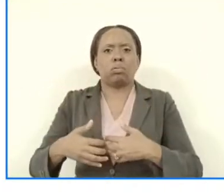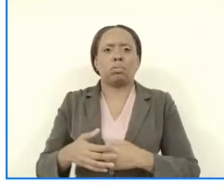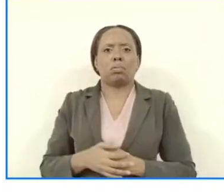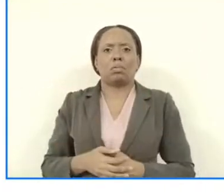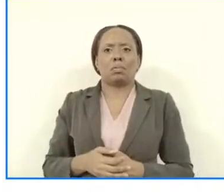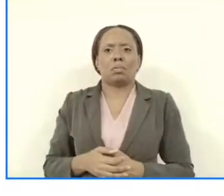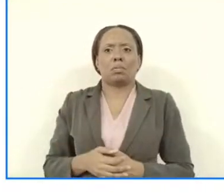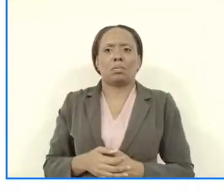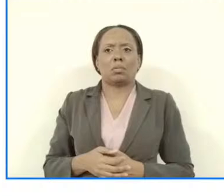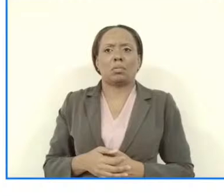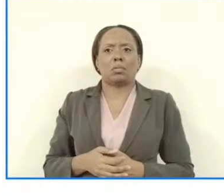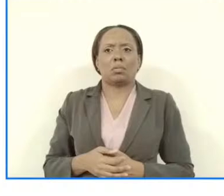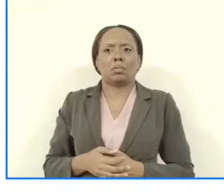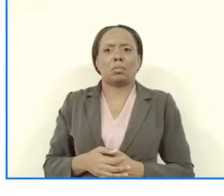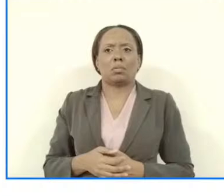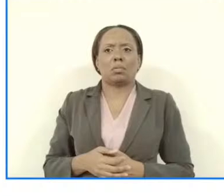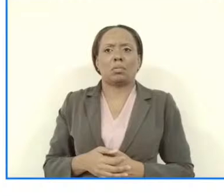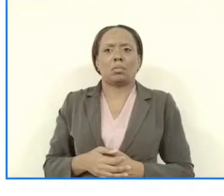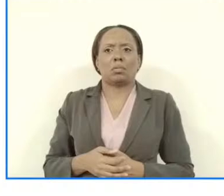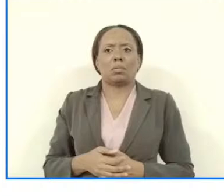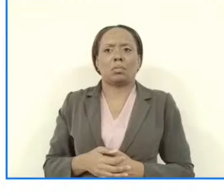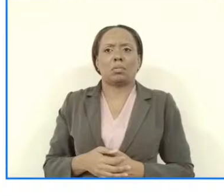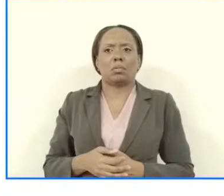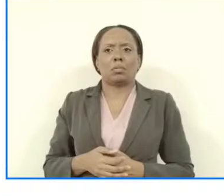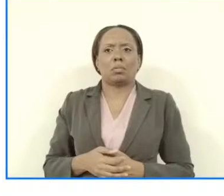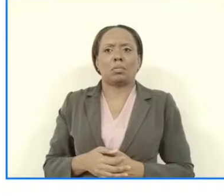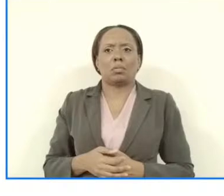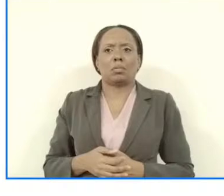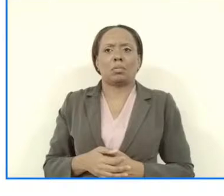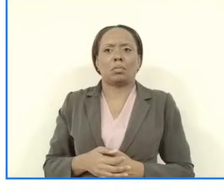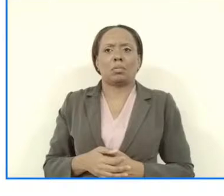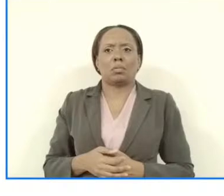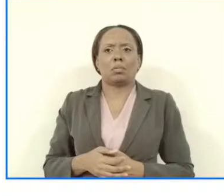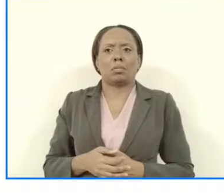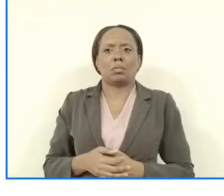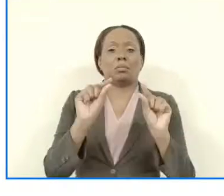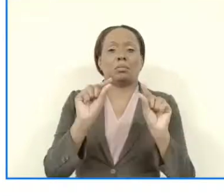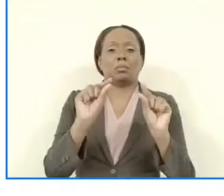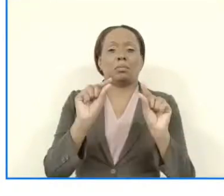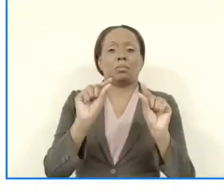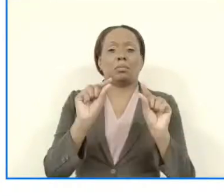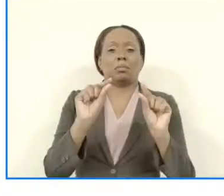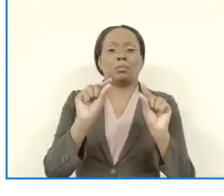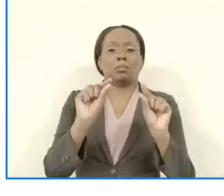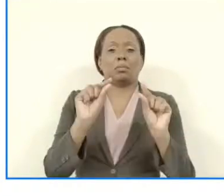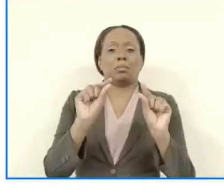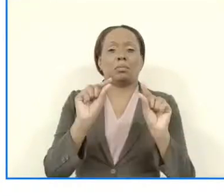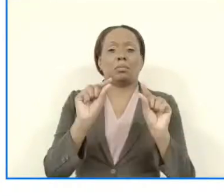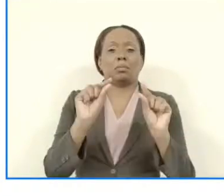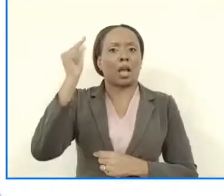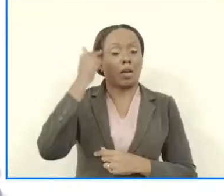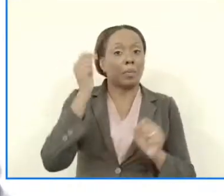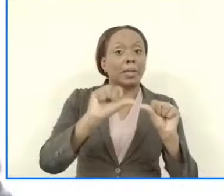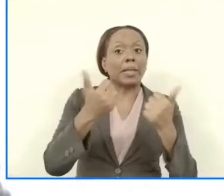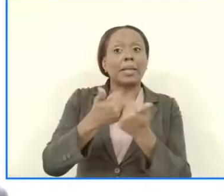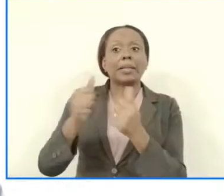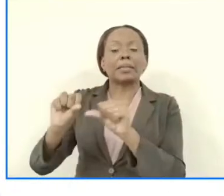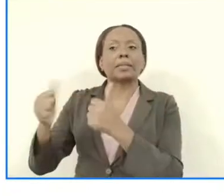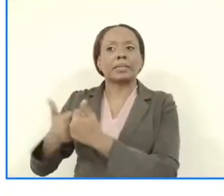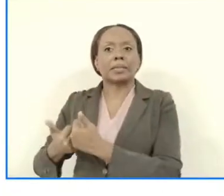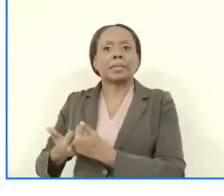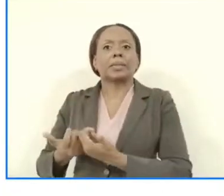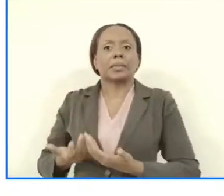the assistance of the various ministries we've worked through in government and through the patience of all residents